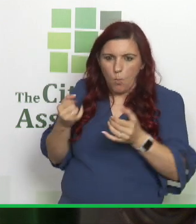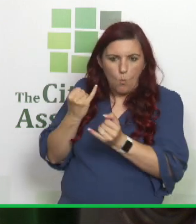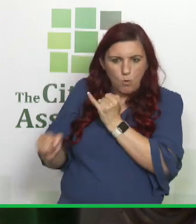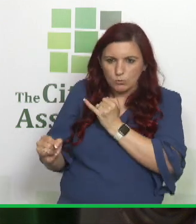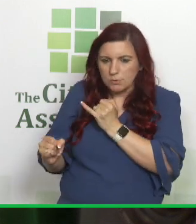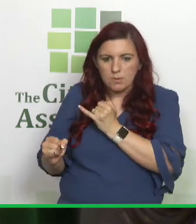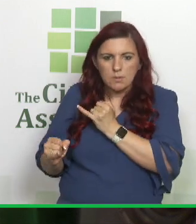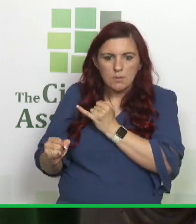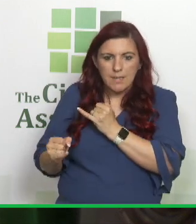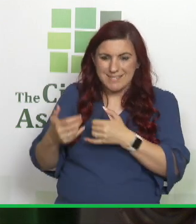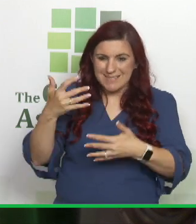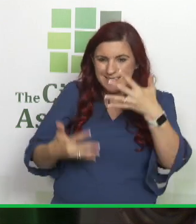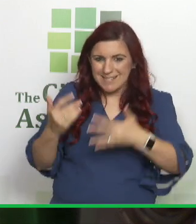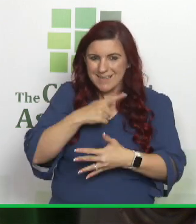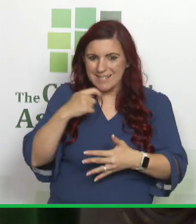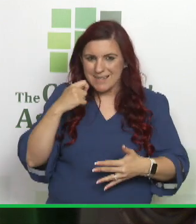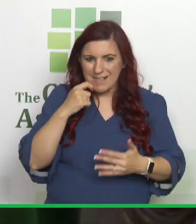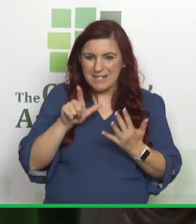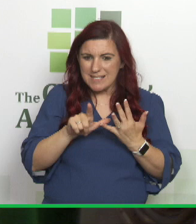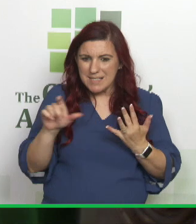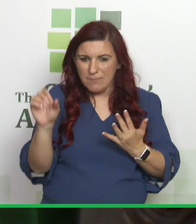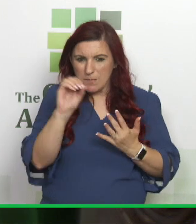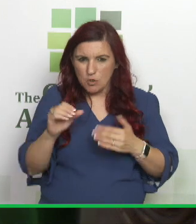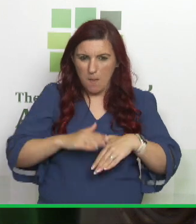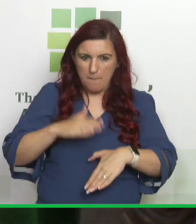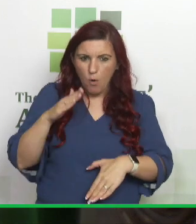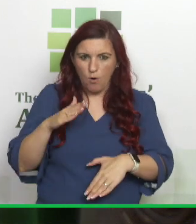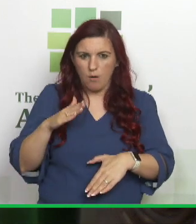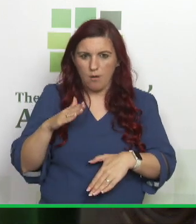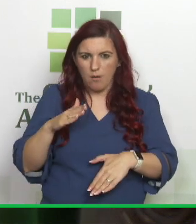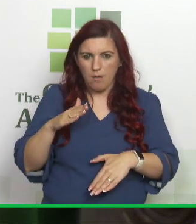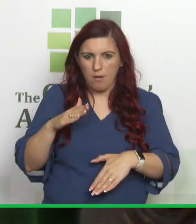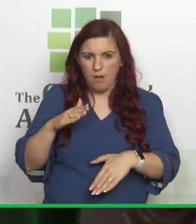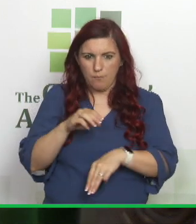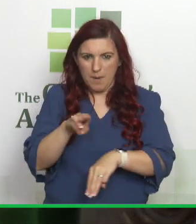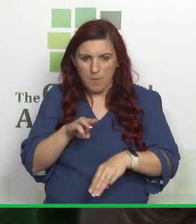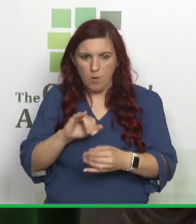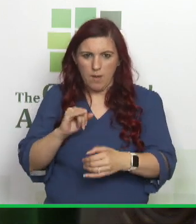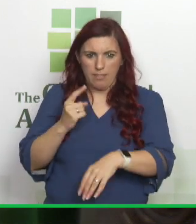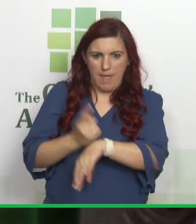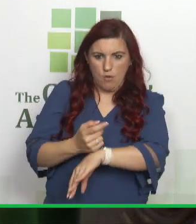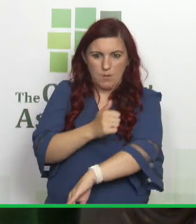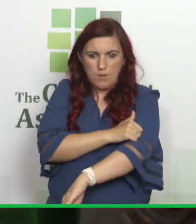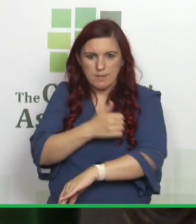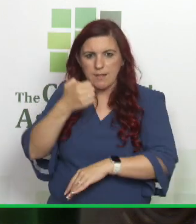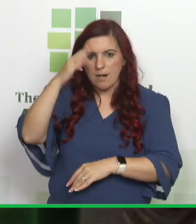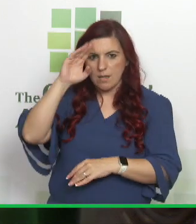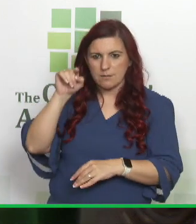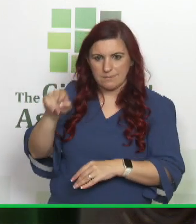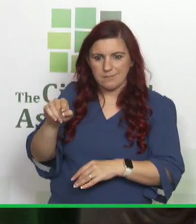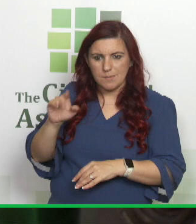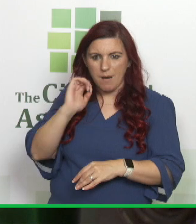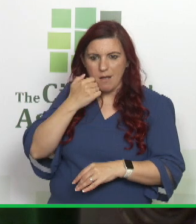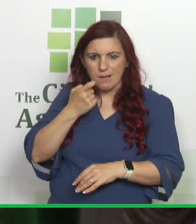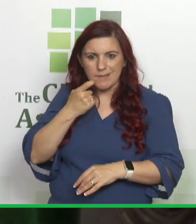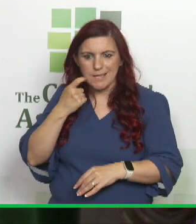statistics reveal that a staggering 70% or more of individuals committed to Ireland, to prison in Ireland, face addiction issues,